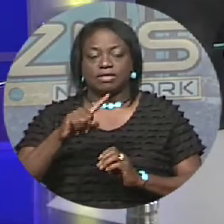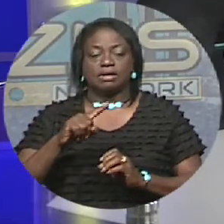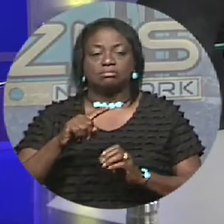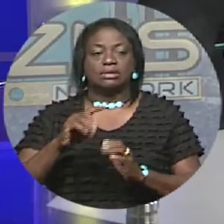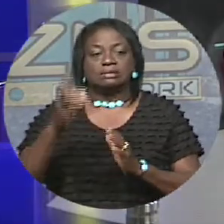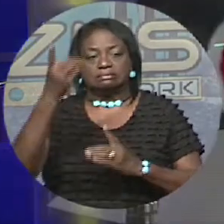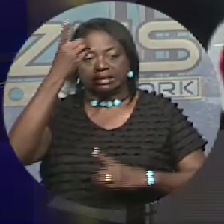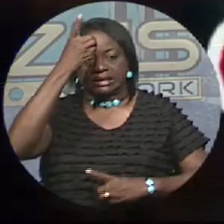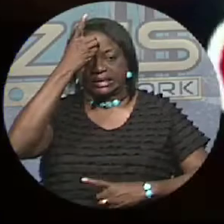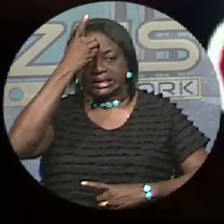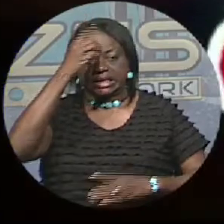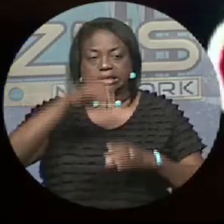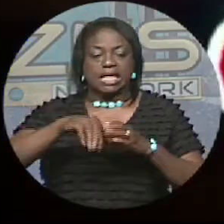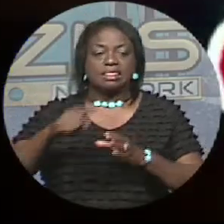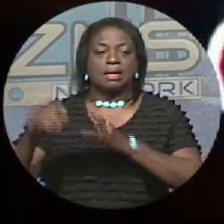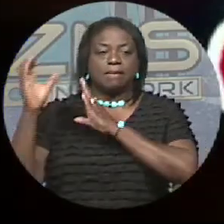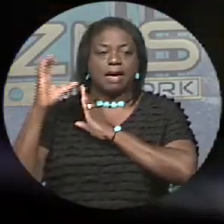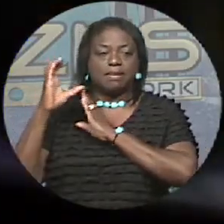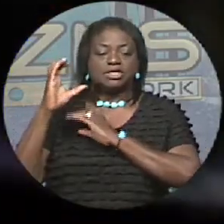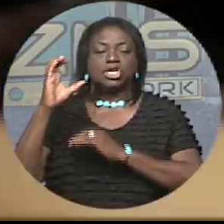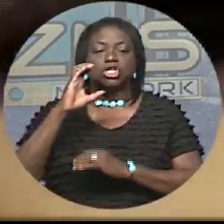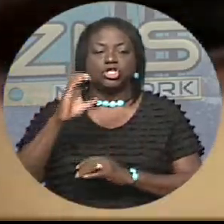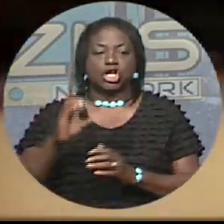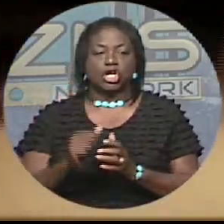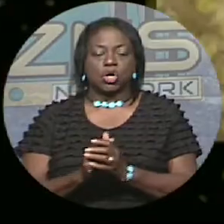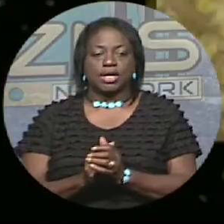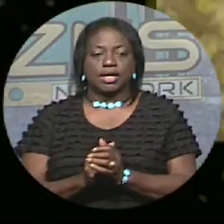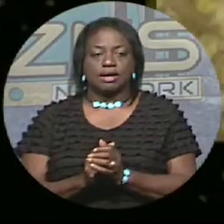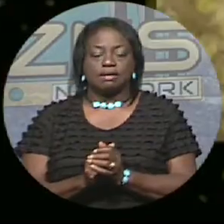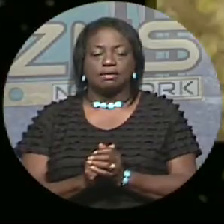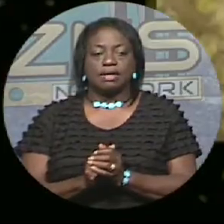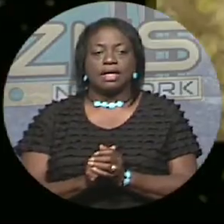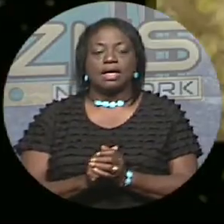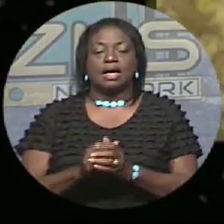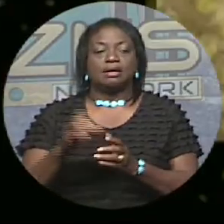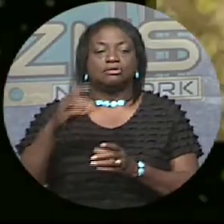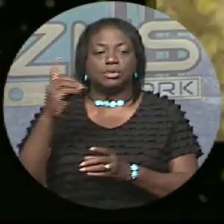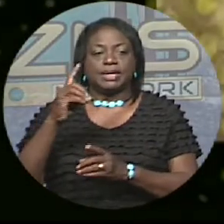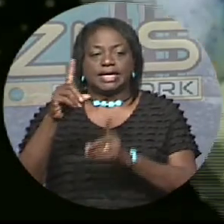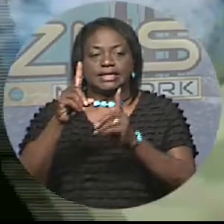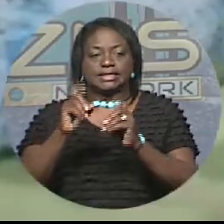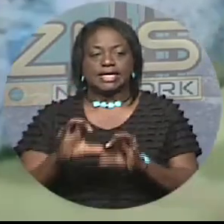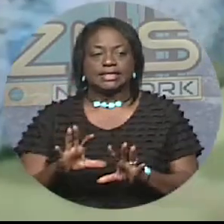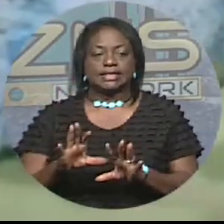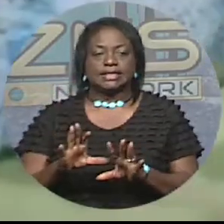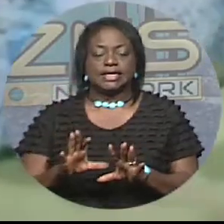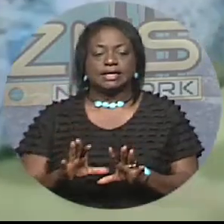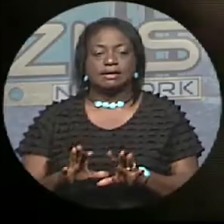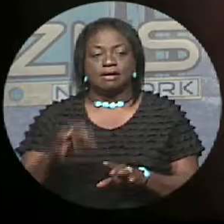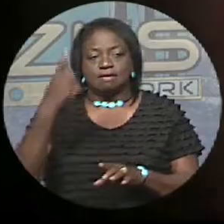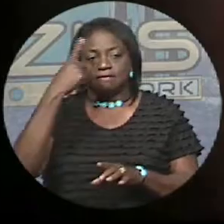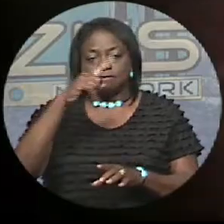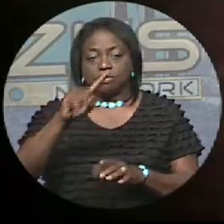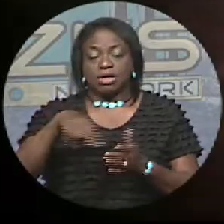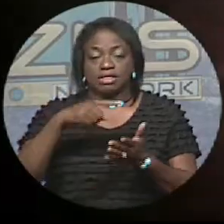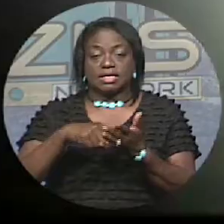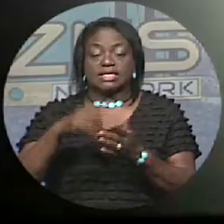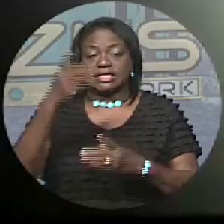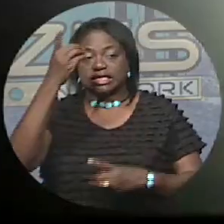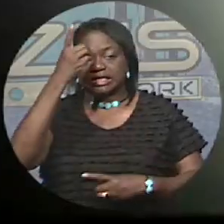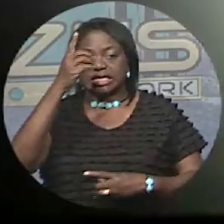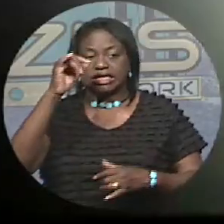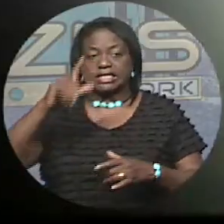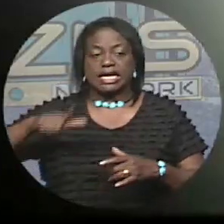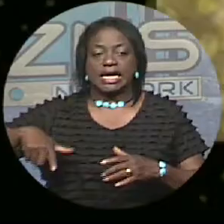Bahamas. A visitor from the Dominican Republic tested positive for the virus late last month. It's a mosquito-transmitted disease which